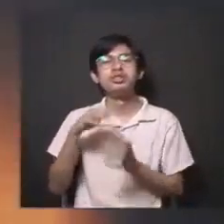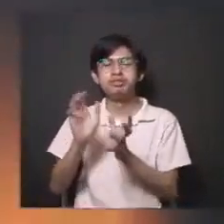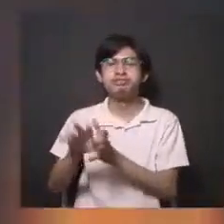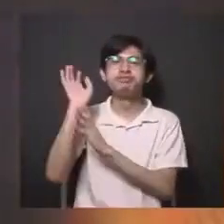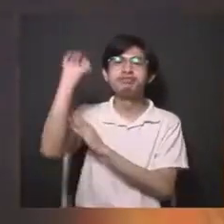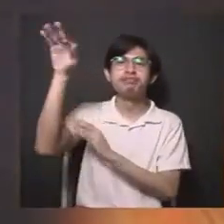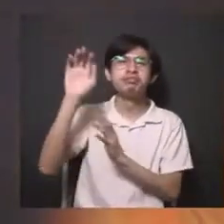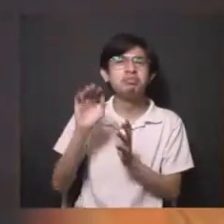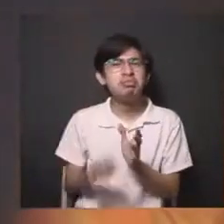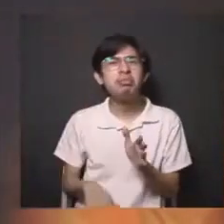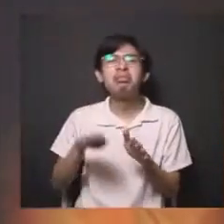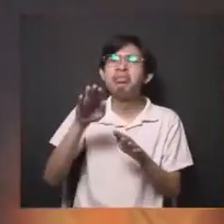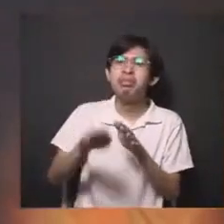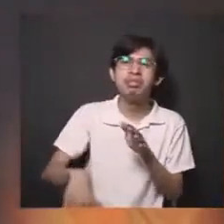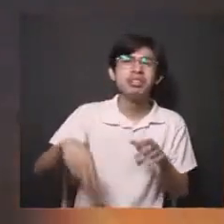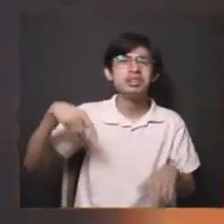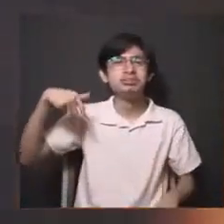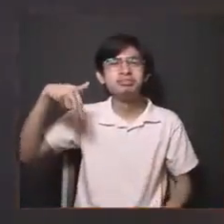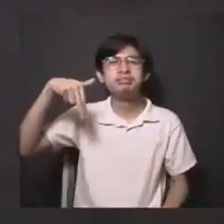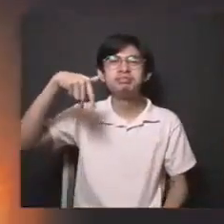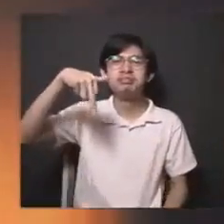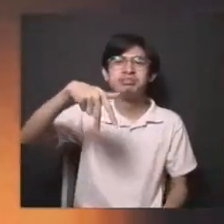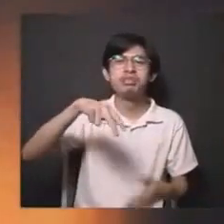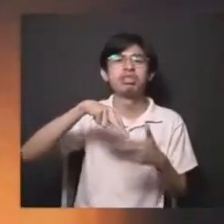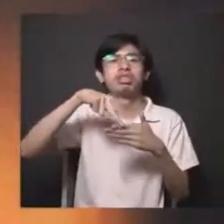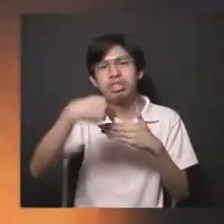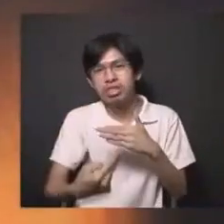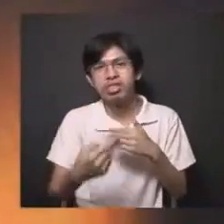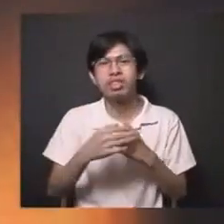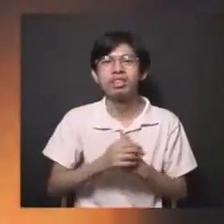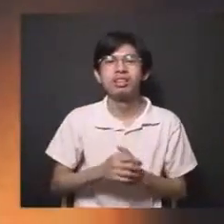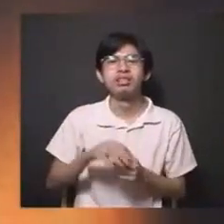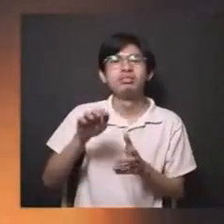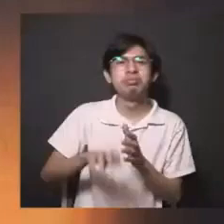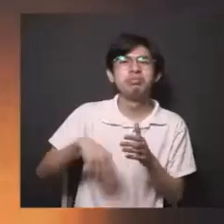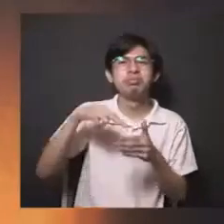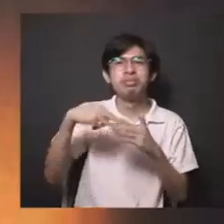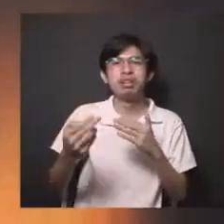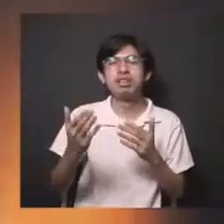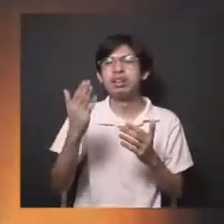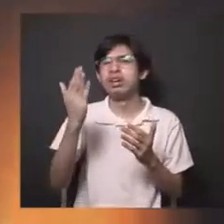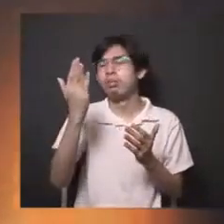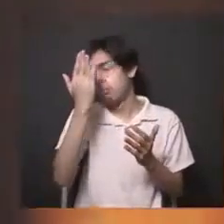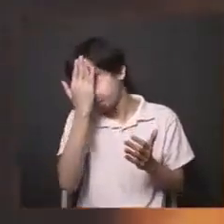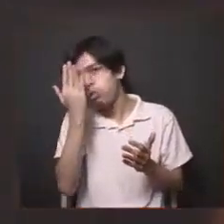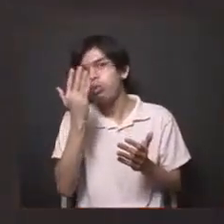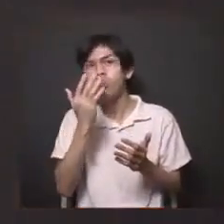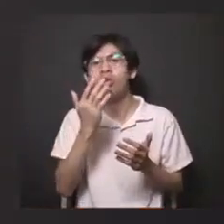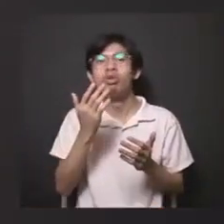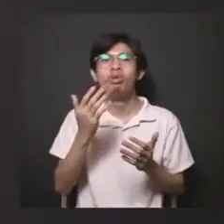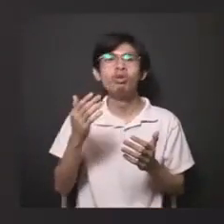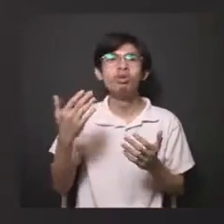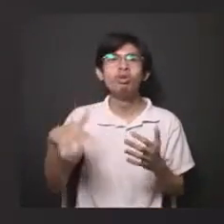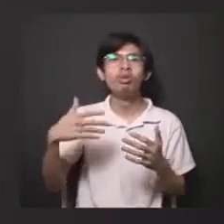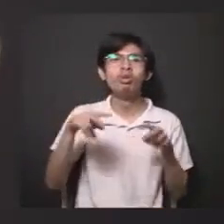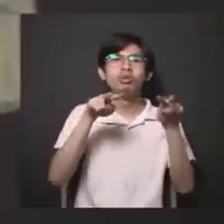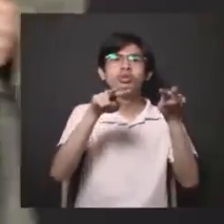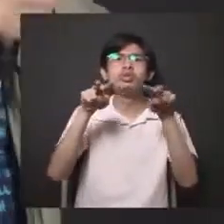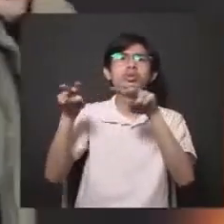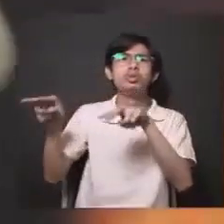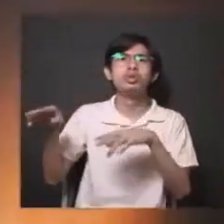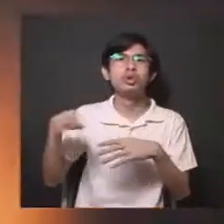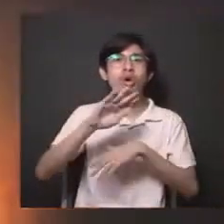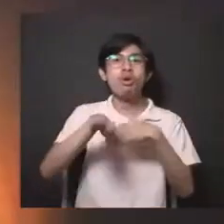then I would trip on the ball. I would fall flat on my face. I would look around me, and everybody is laughing.